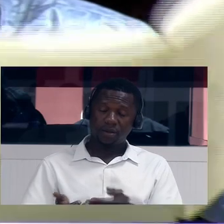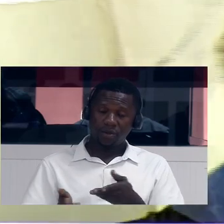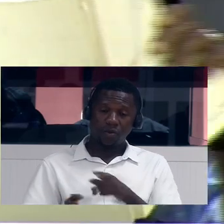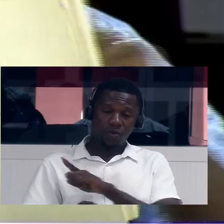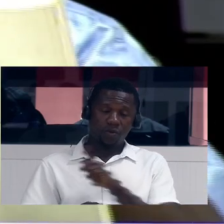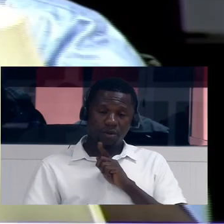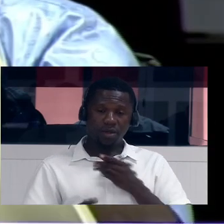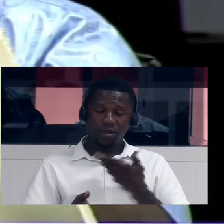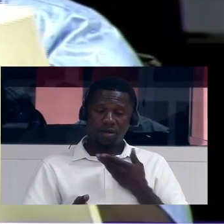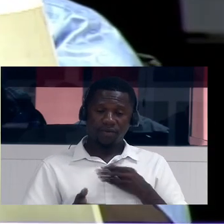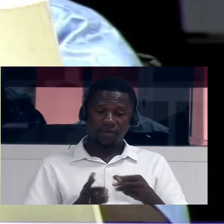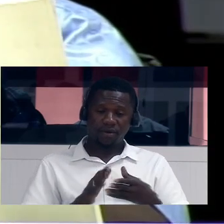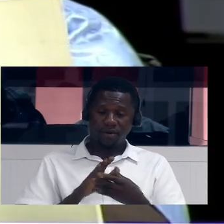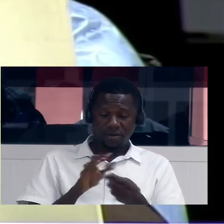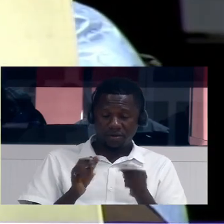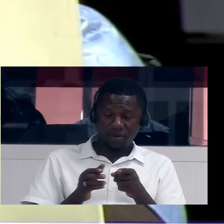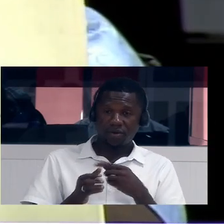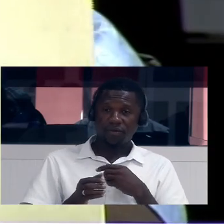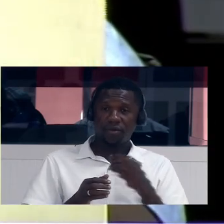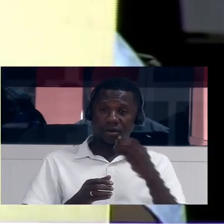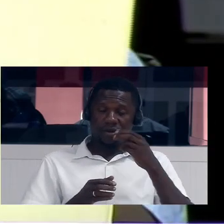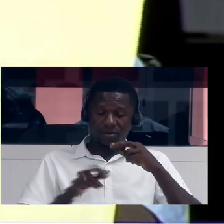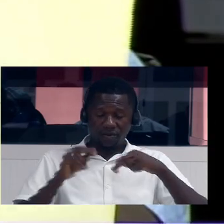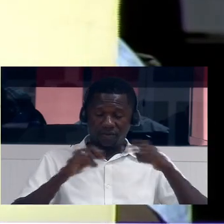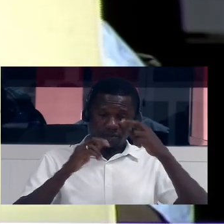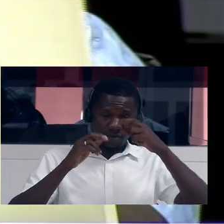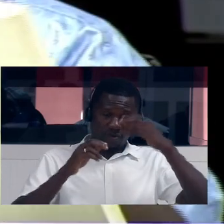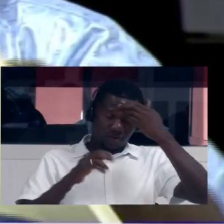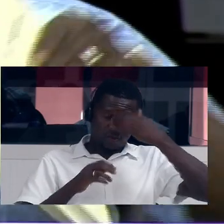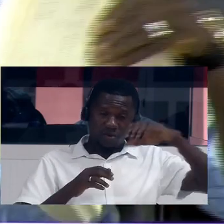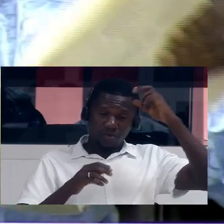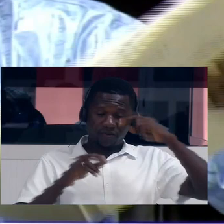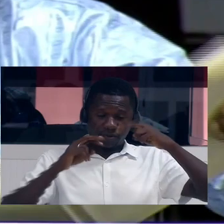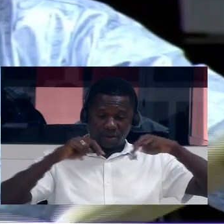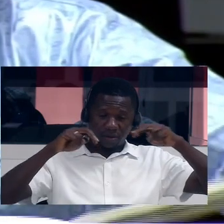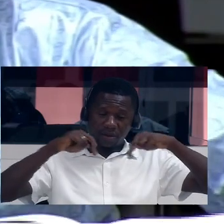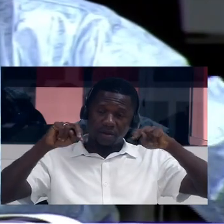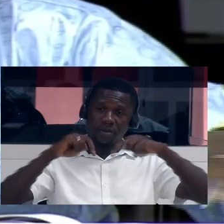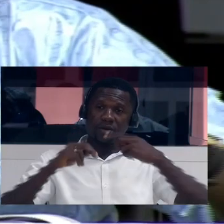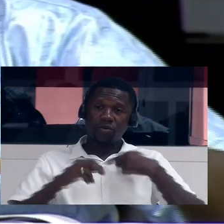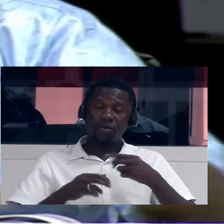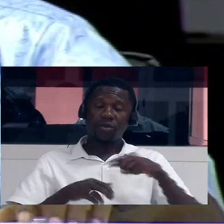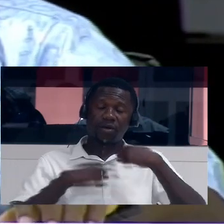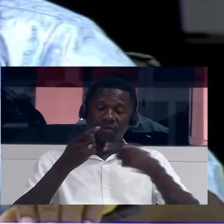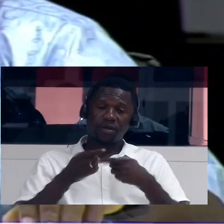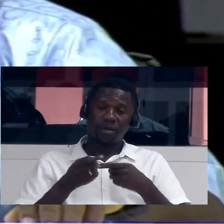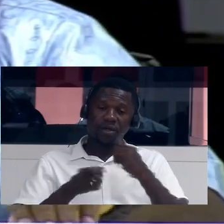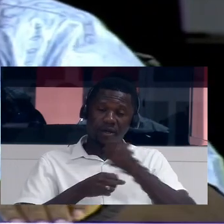we have in the record of the Commission of Inquiry that was instituted after the